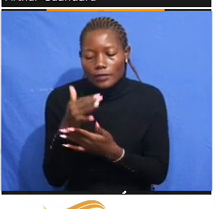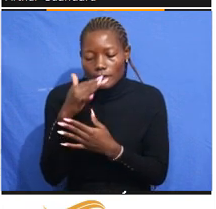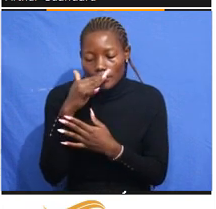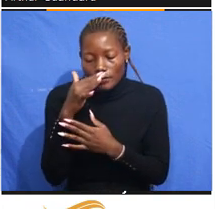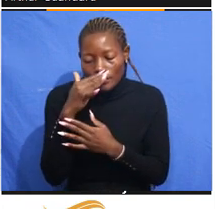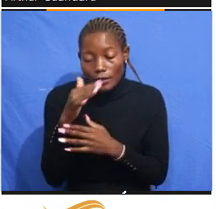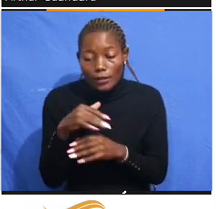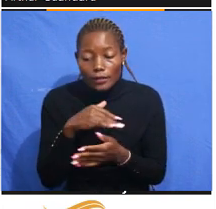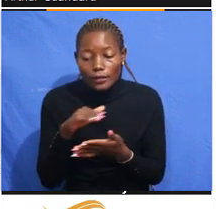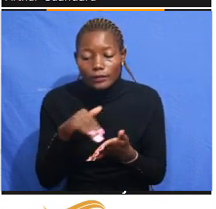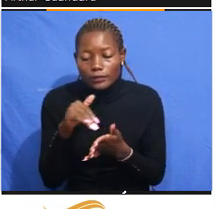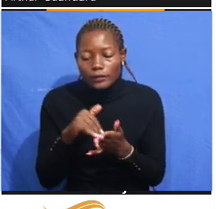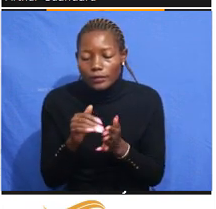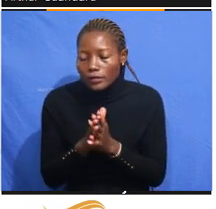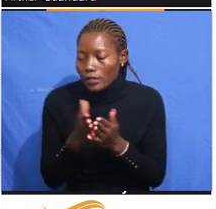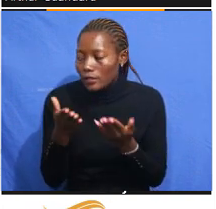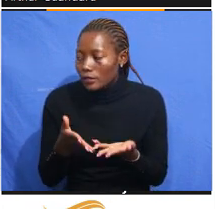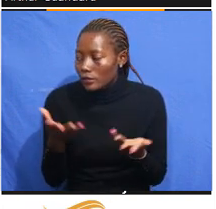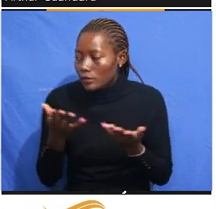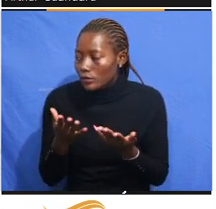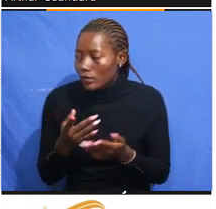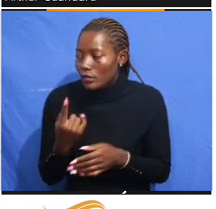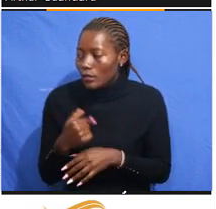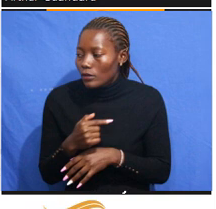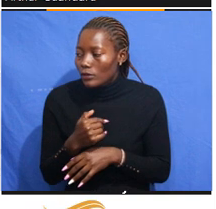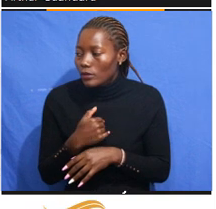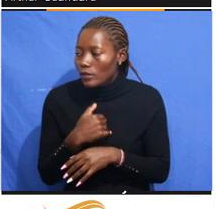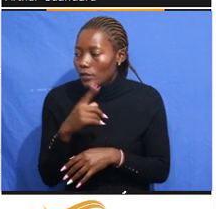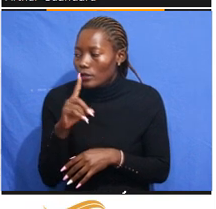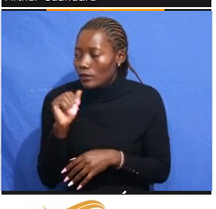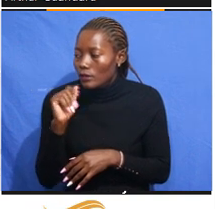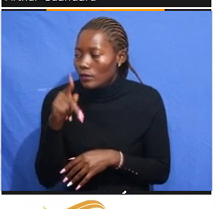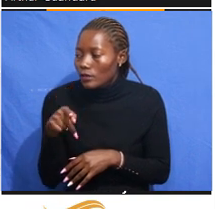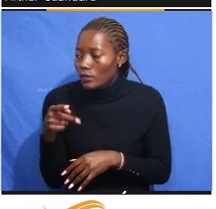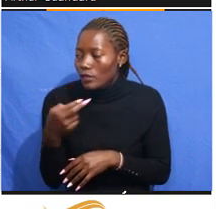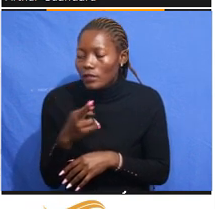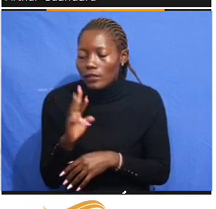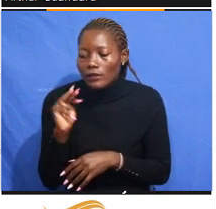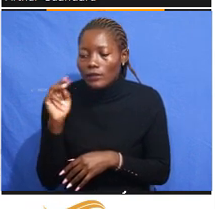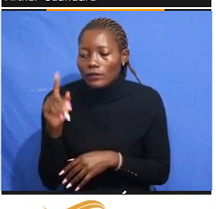And now this is where you have the diaphragm, and you have those